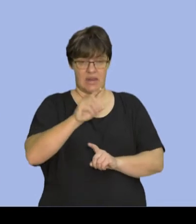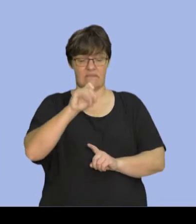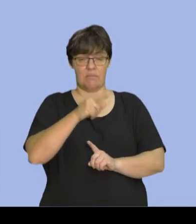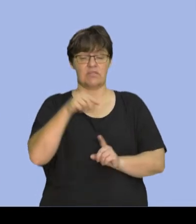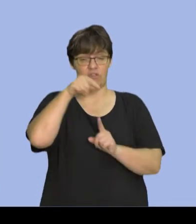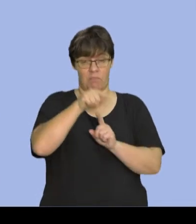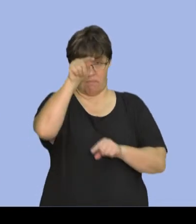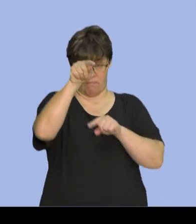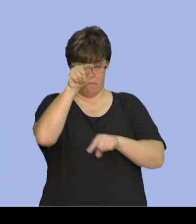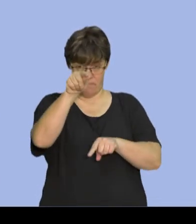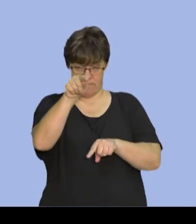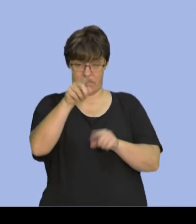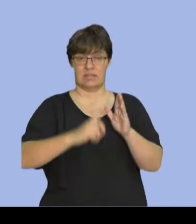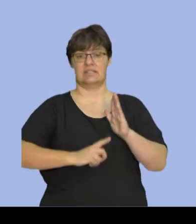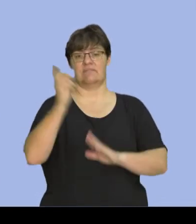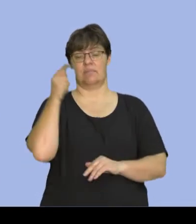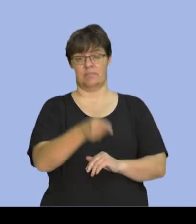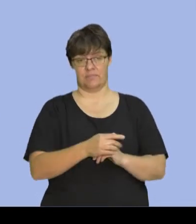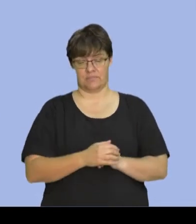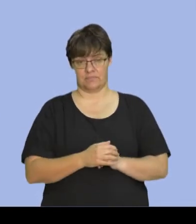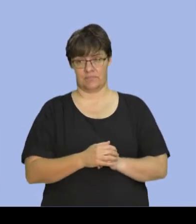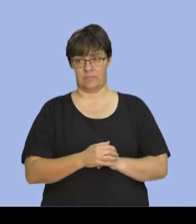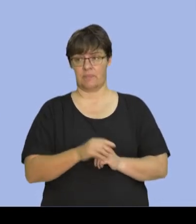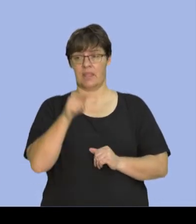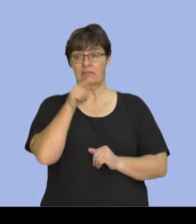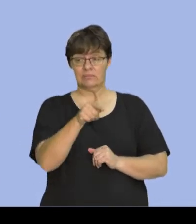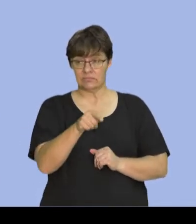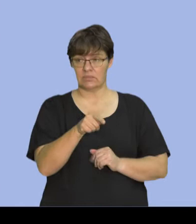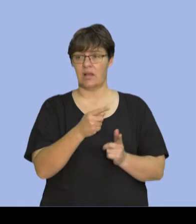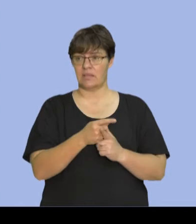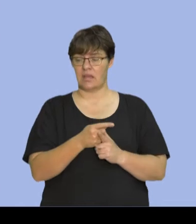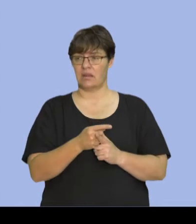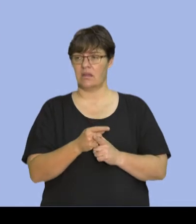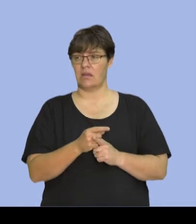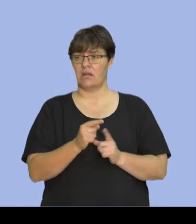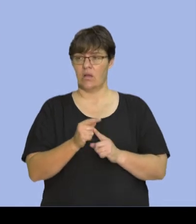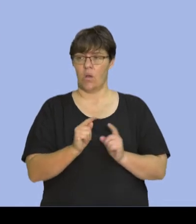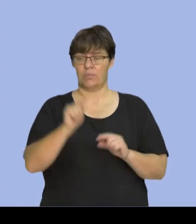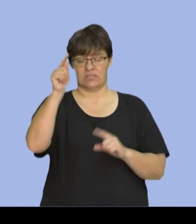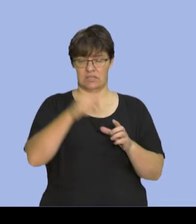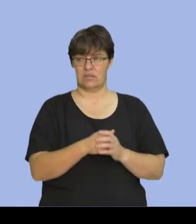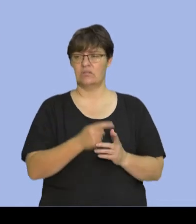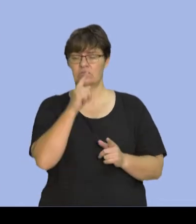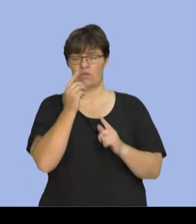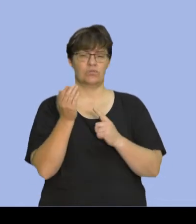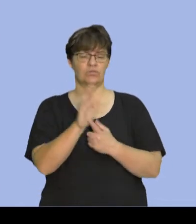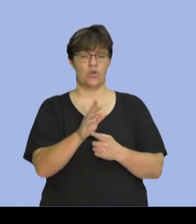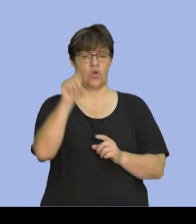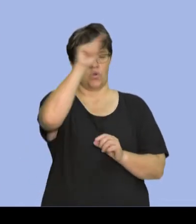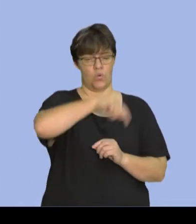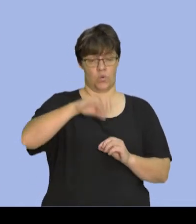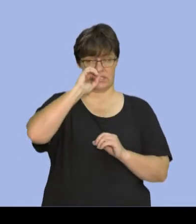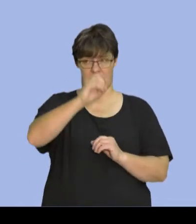from these opposite ends developing. The centrosomes then move to the opposite poles of a cell. So if I were to illustrate a cell